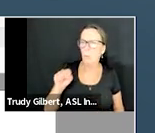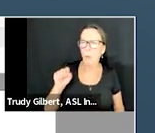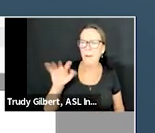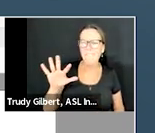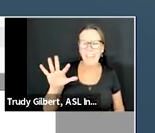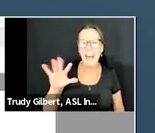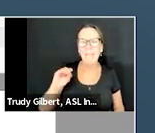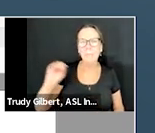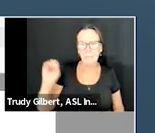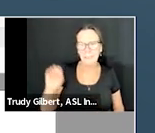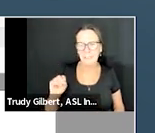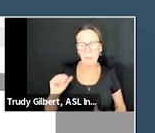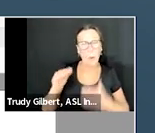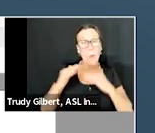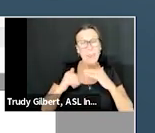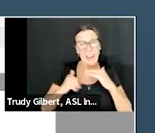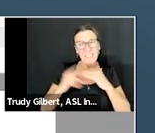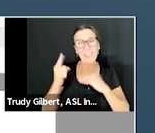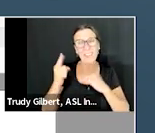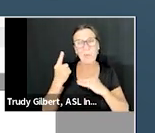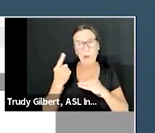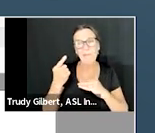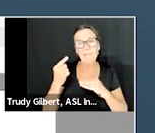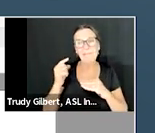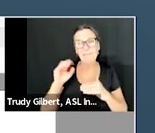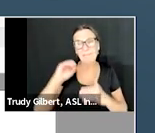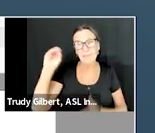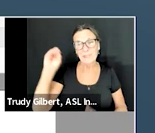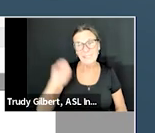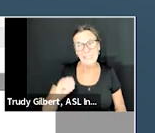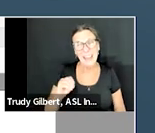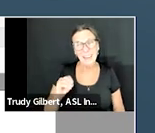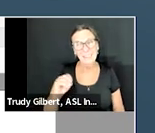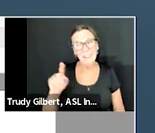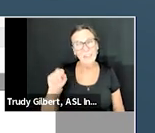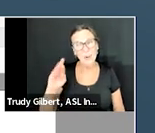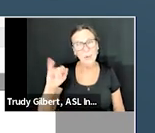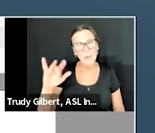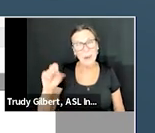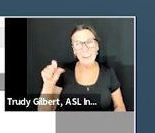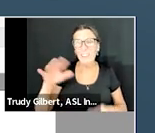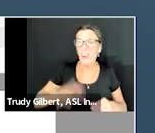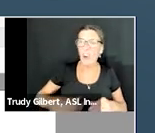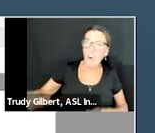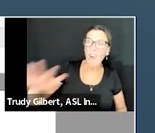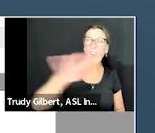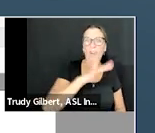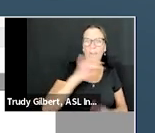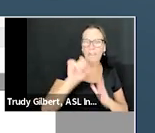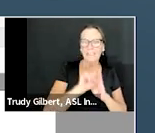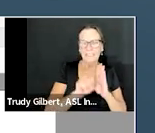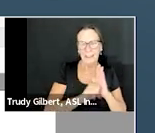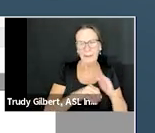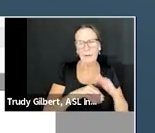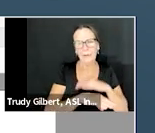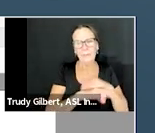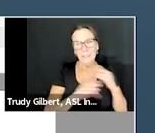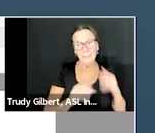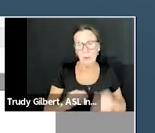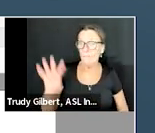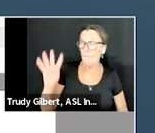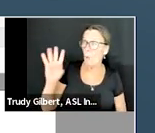0.5%, so less than 1%, less than 0.5% of our trails in the state are accessible. We have 4,000 miles